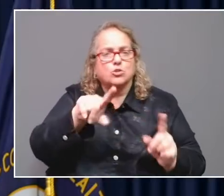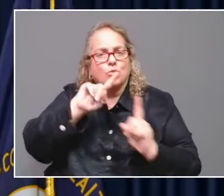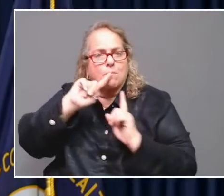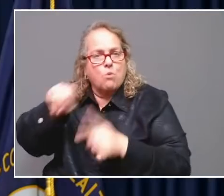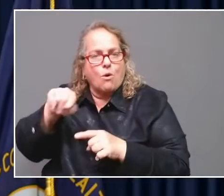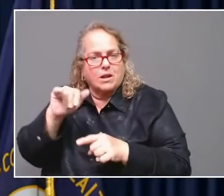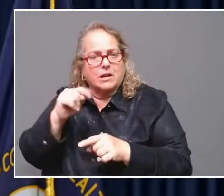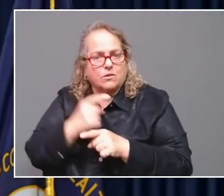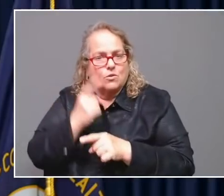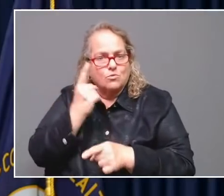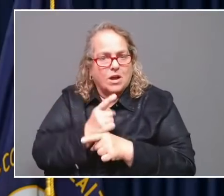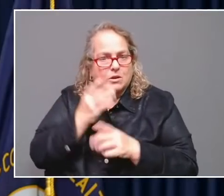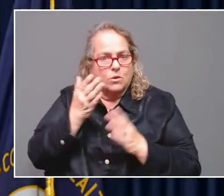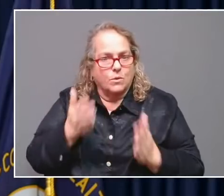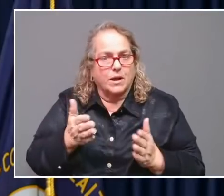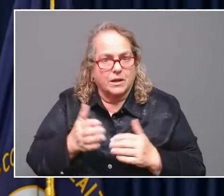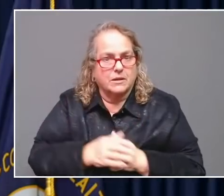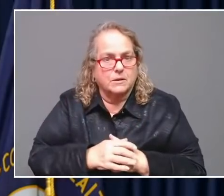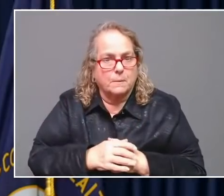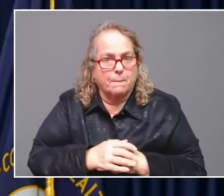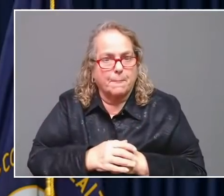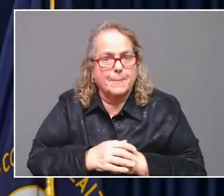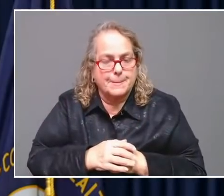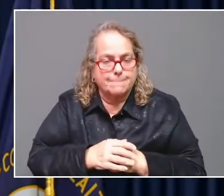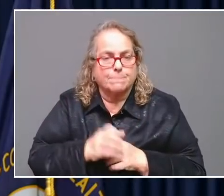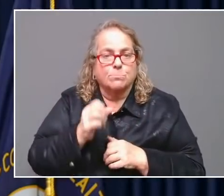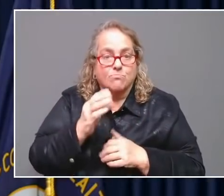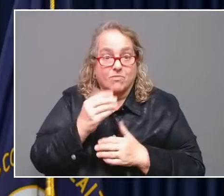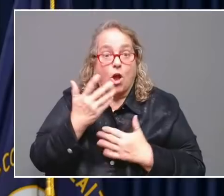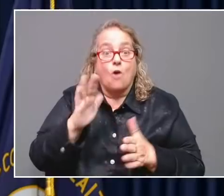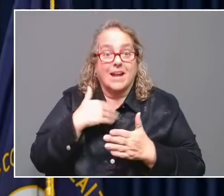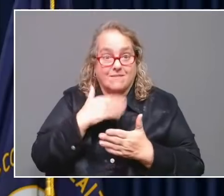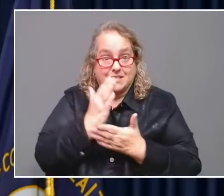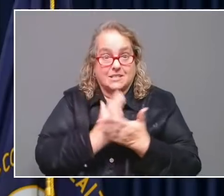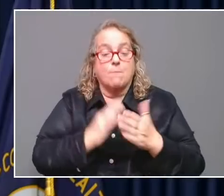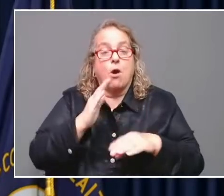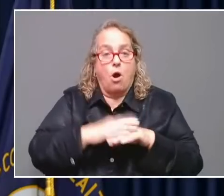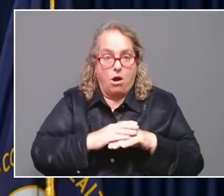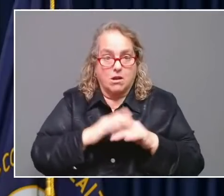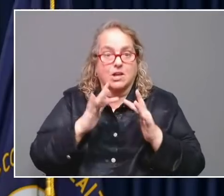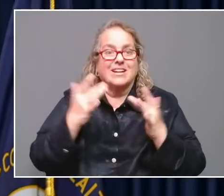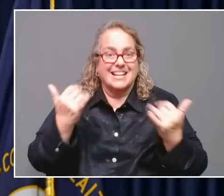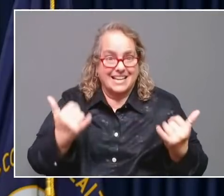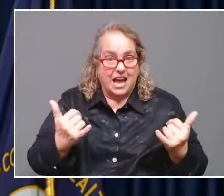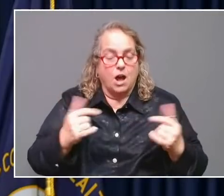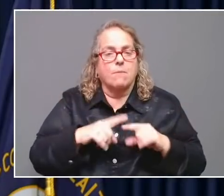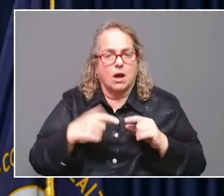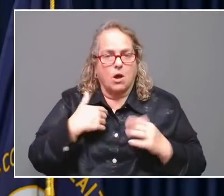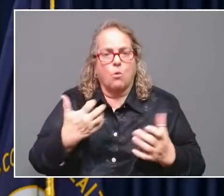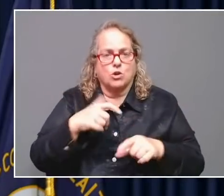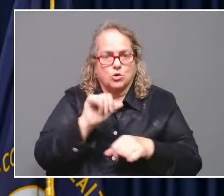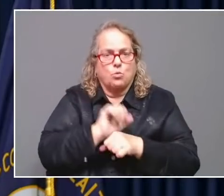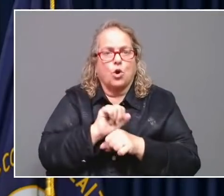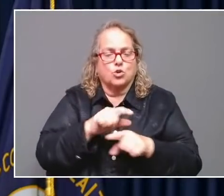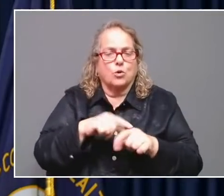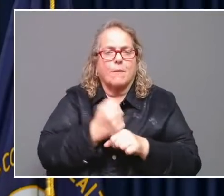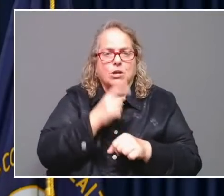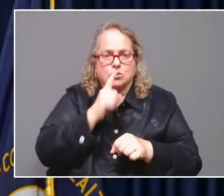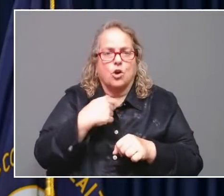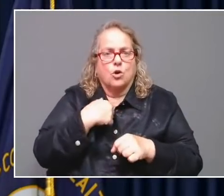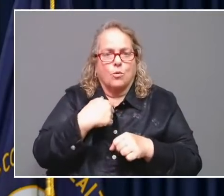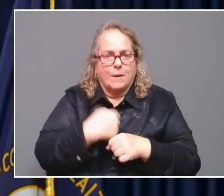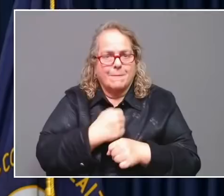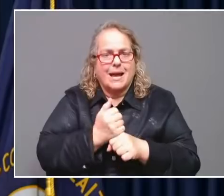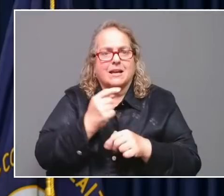way. So there's some of that on there right now, but I do want to work to make sure that we can make it really